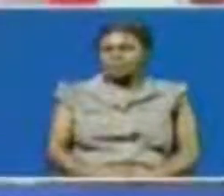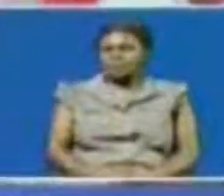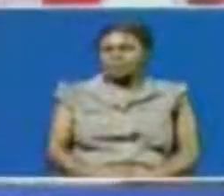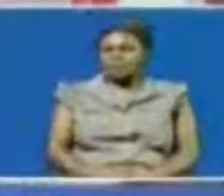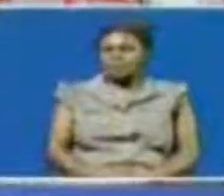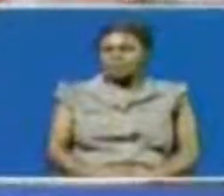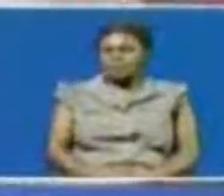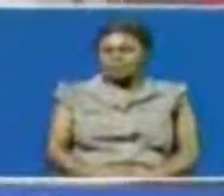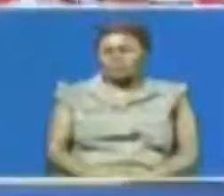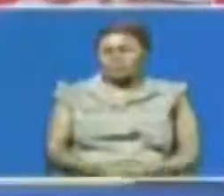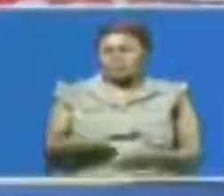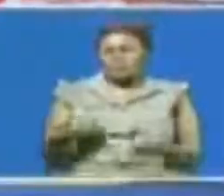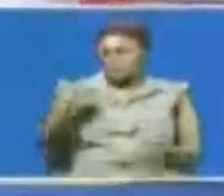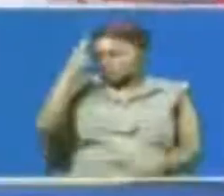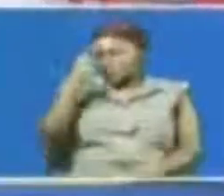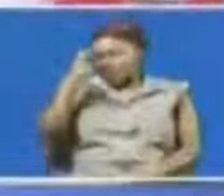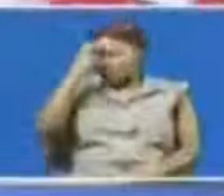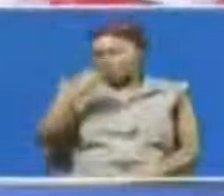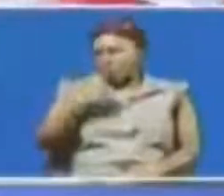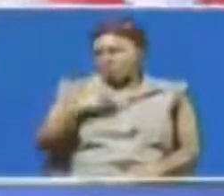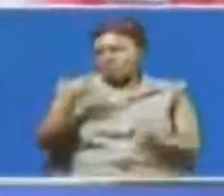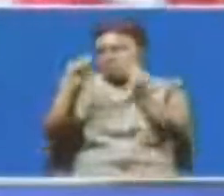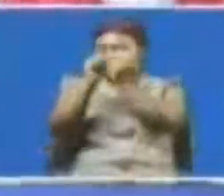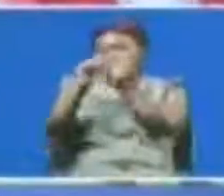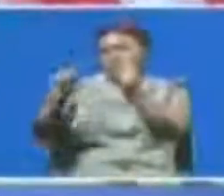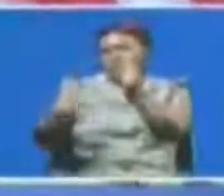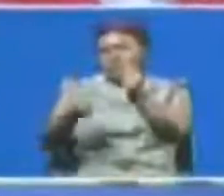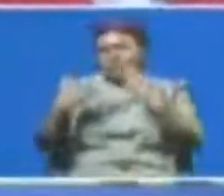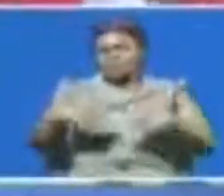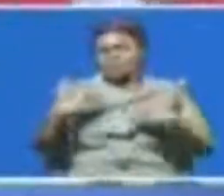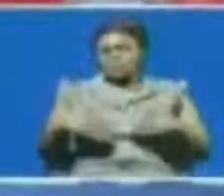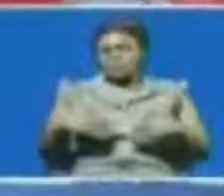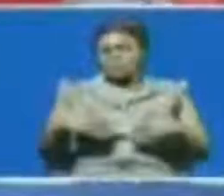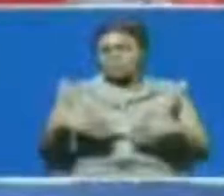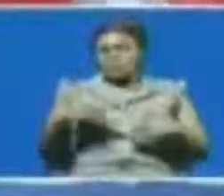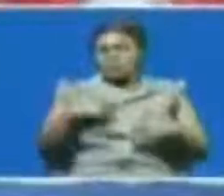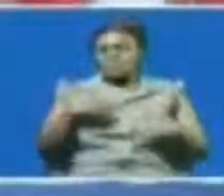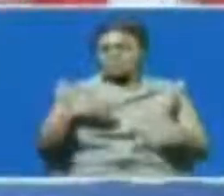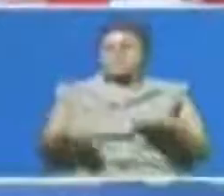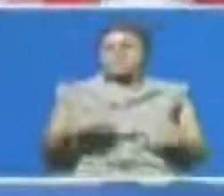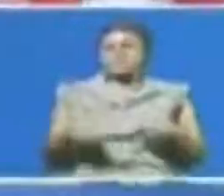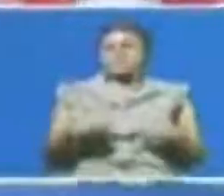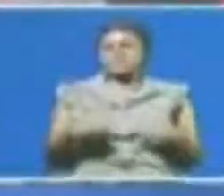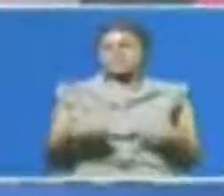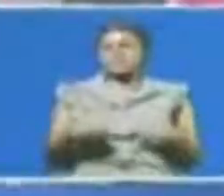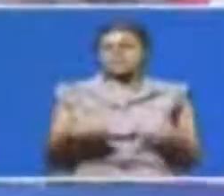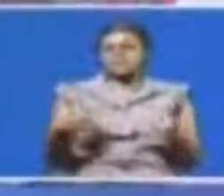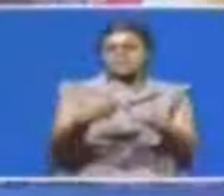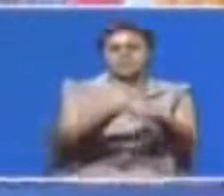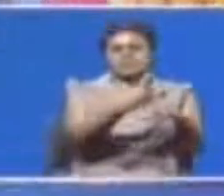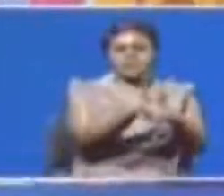It is estimated that Narok County has at least 10,000 people living with one form of disability or another.